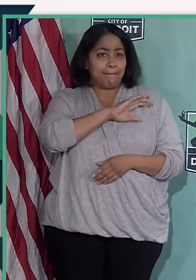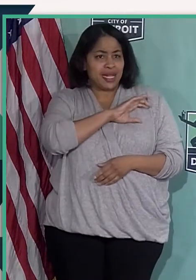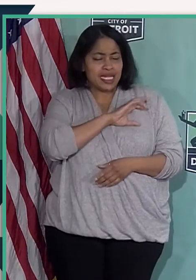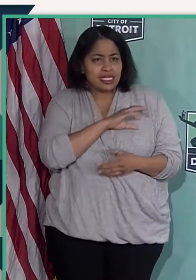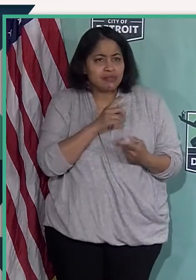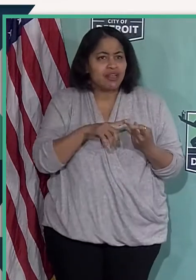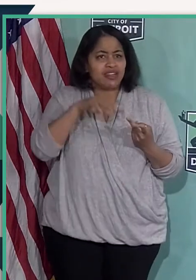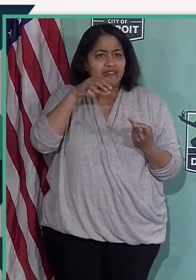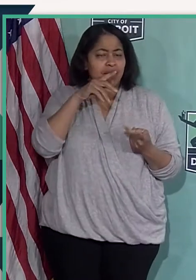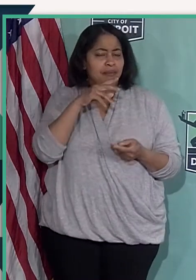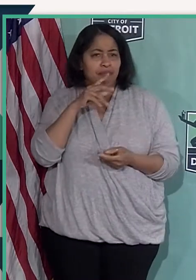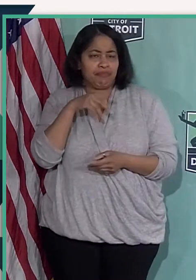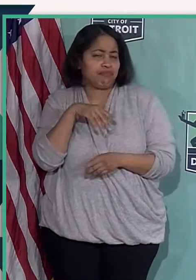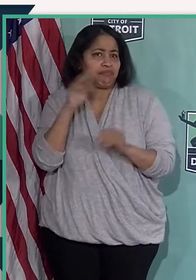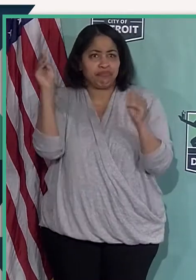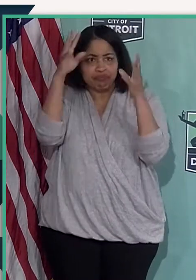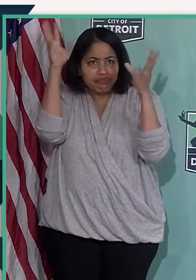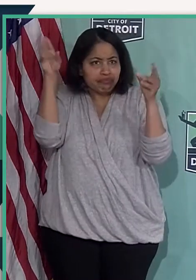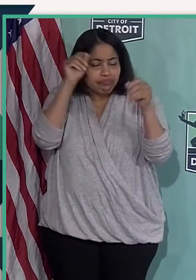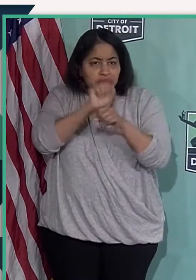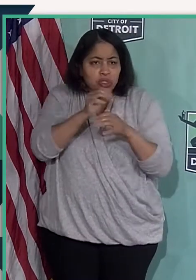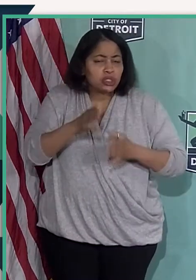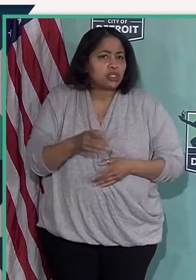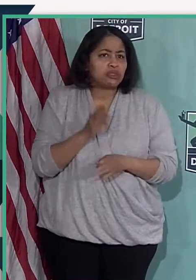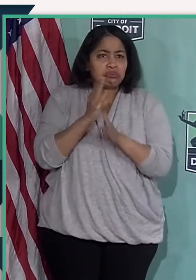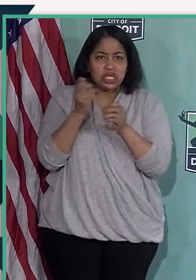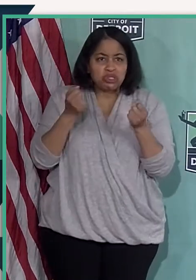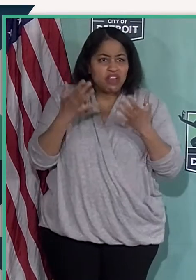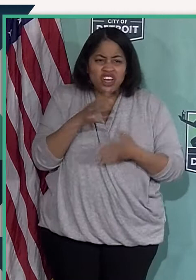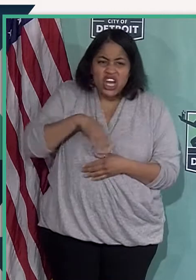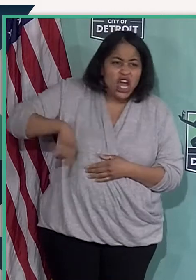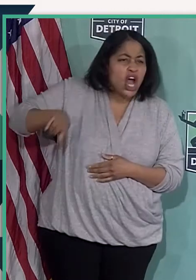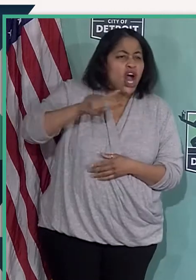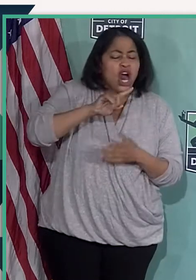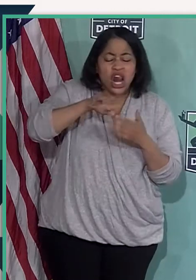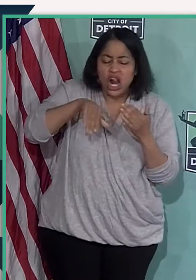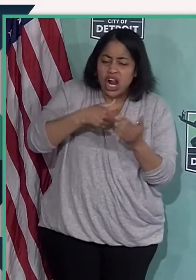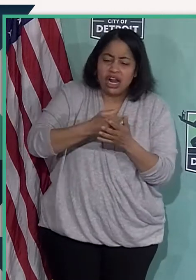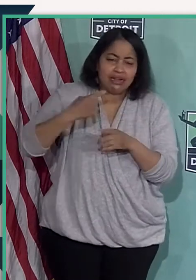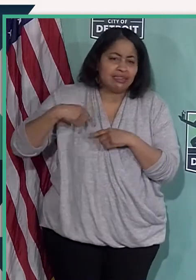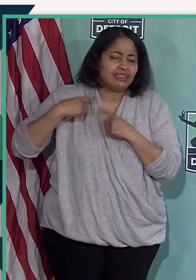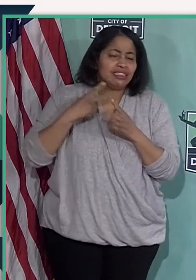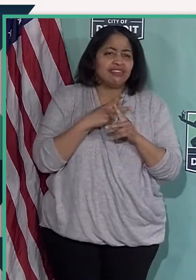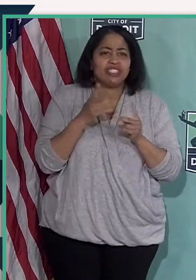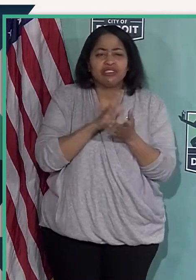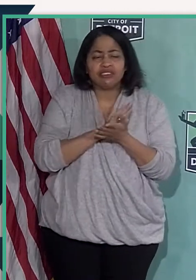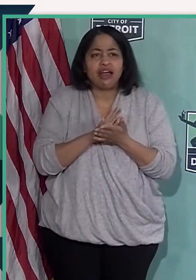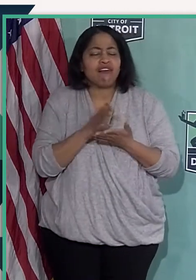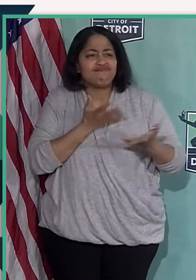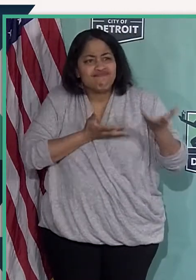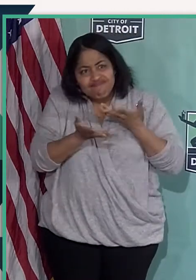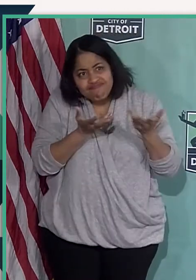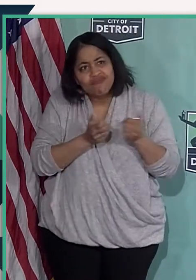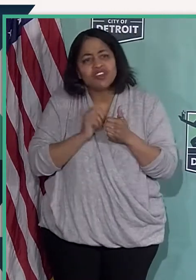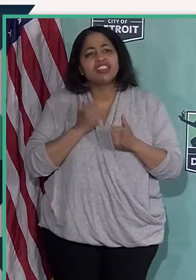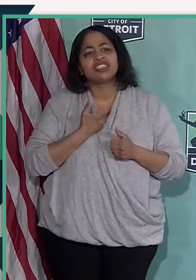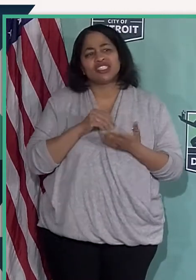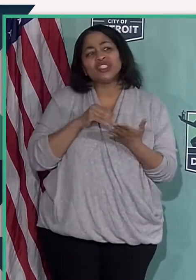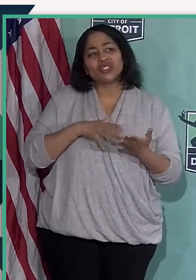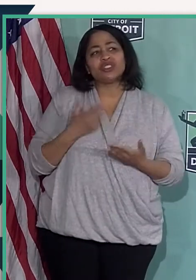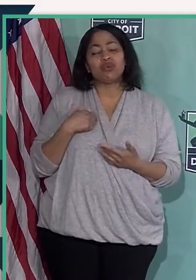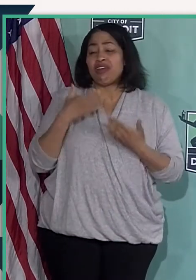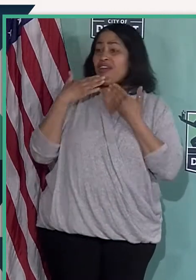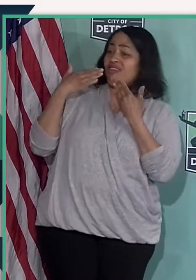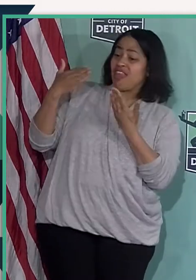and paramedics, bus drivers, everybody has been so receptive to us, the students. They have been